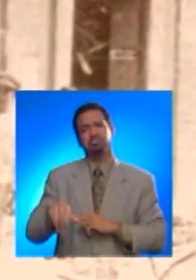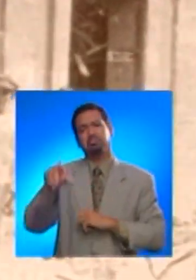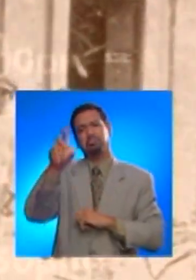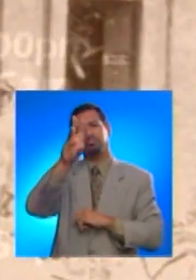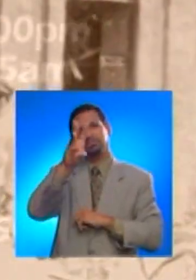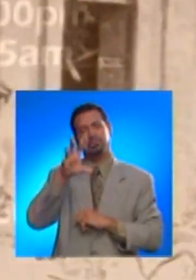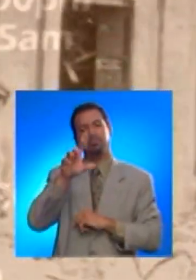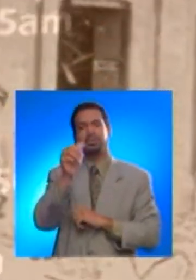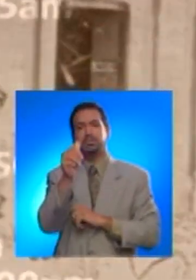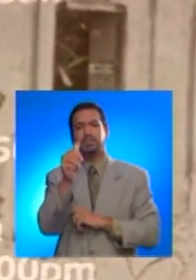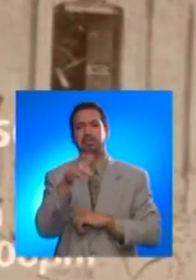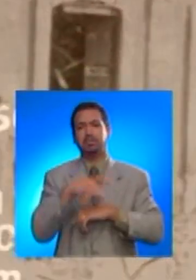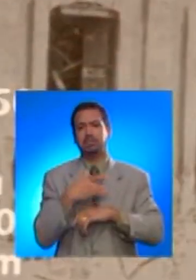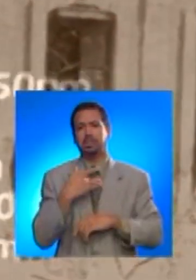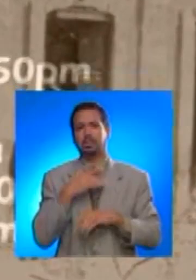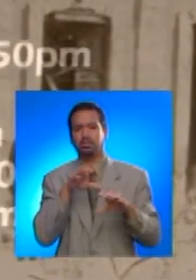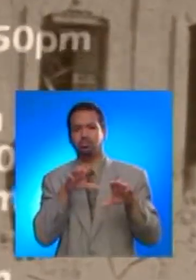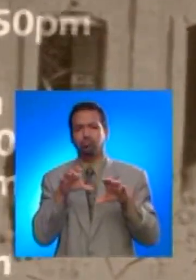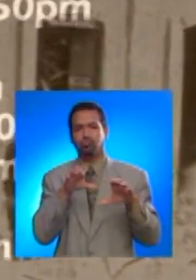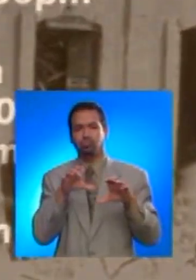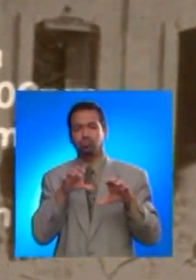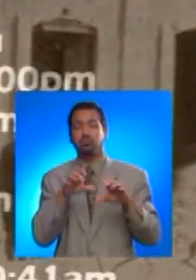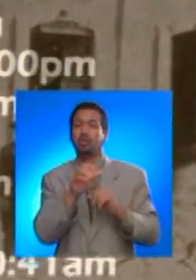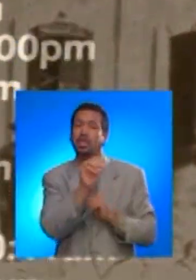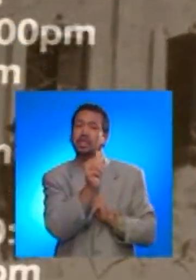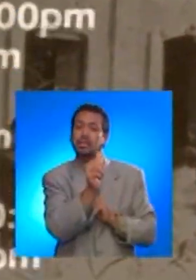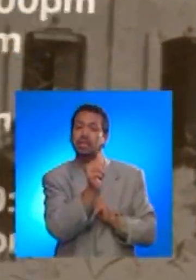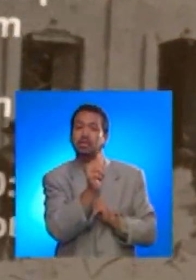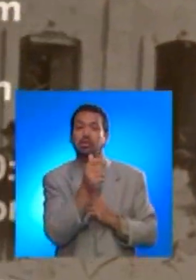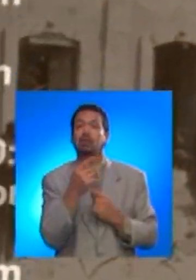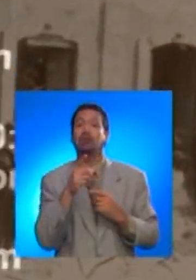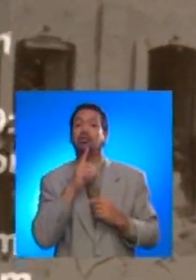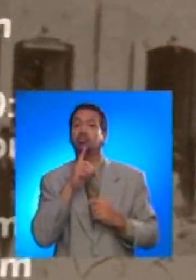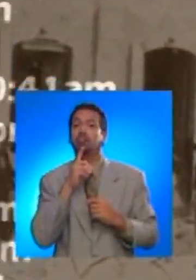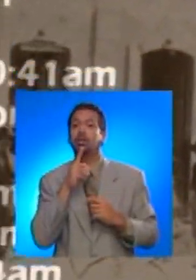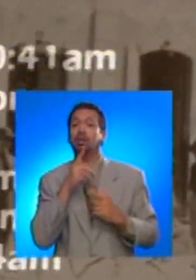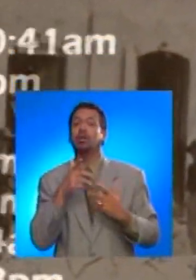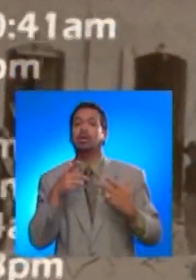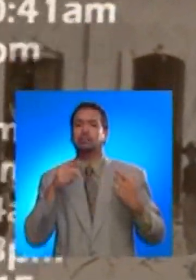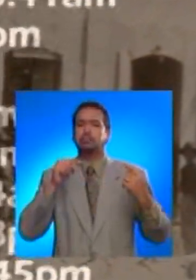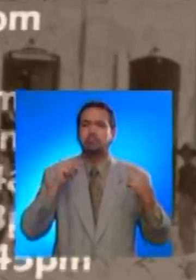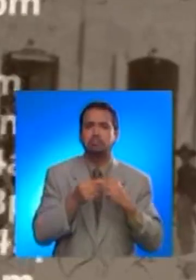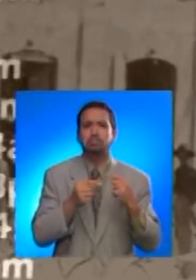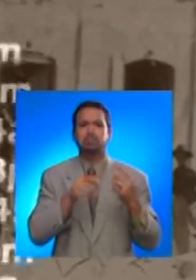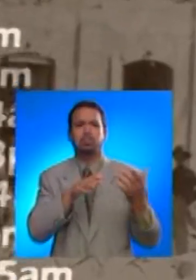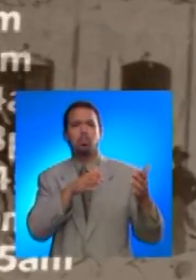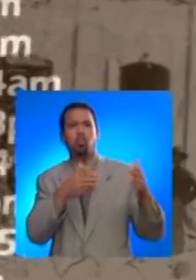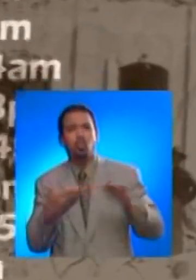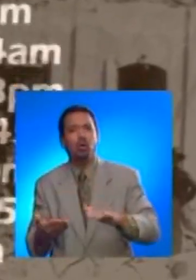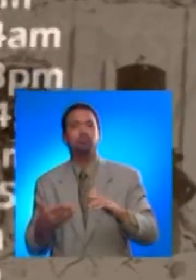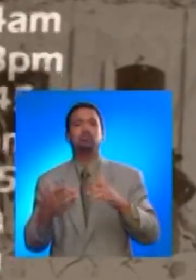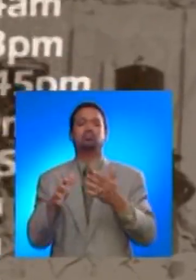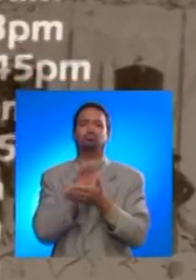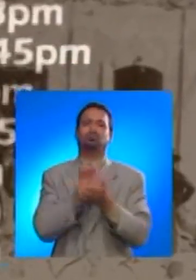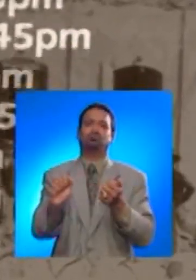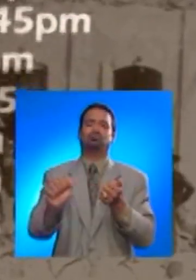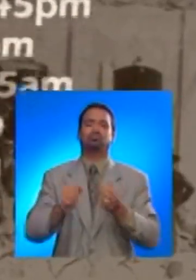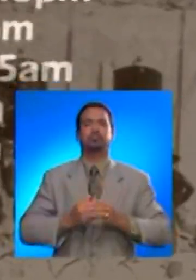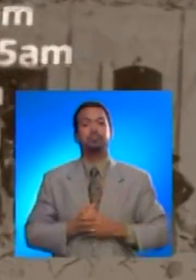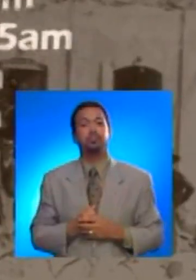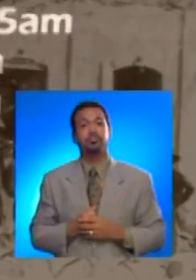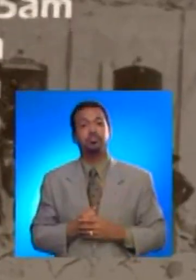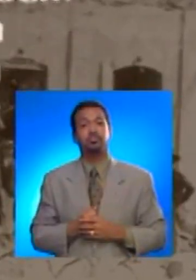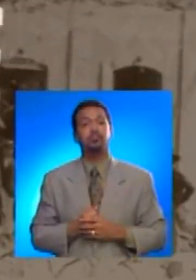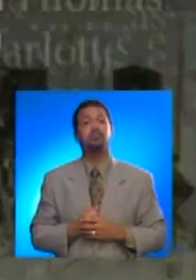Spanish colonial times, more than 610 earthquakes have been reported as felt. 10 of these have caused injuries, death,